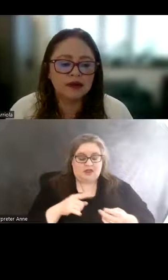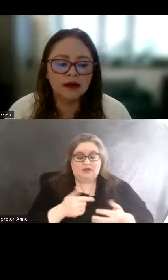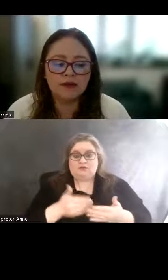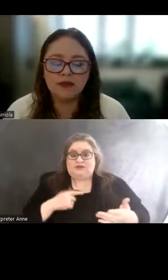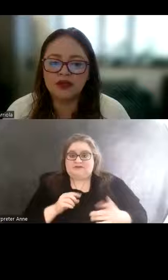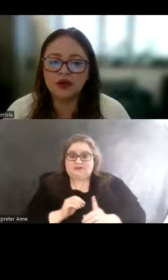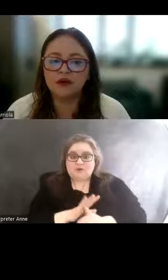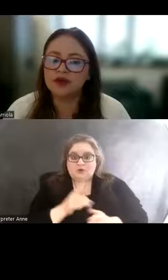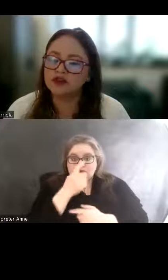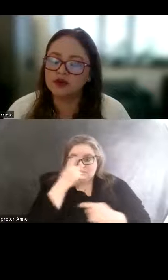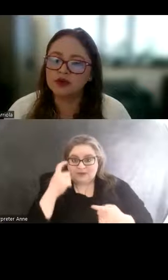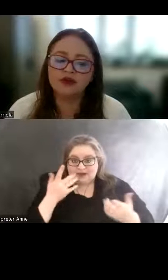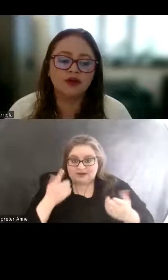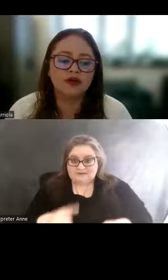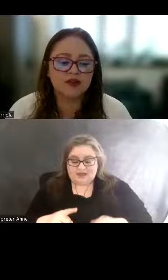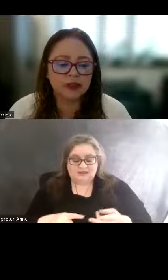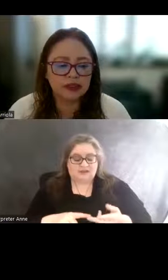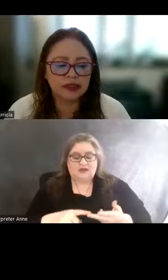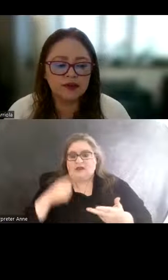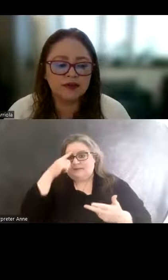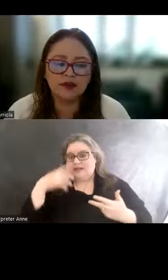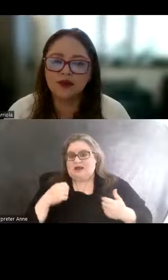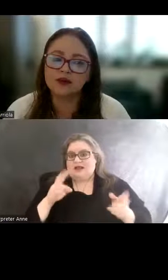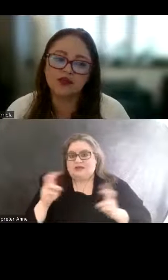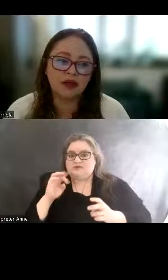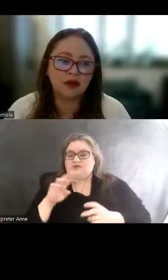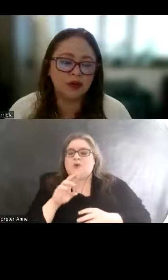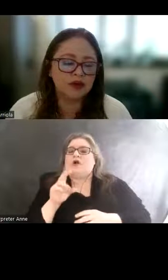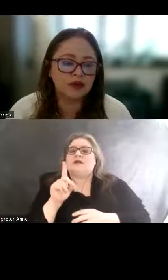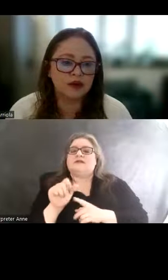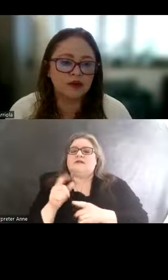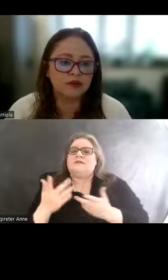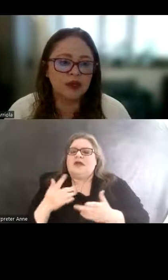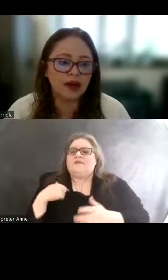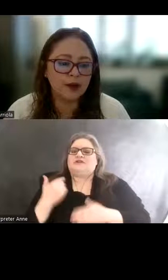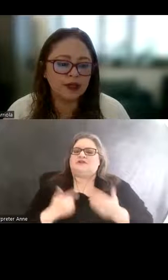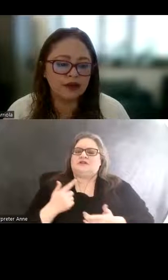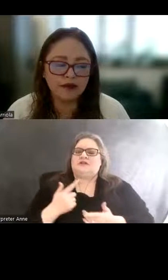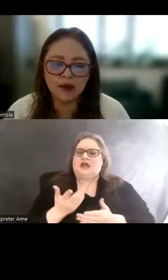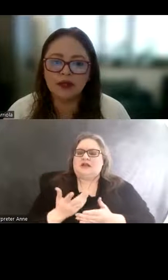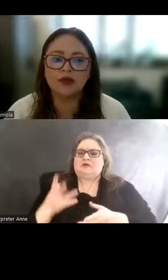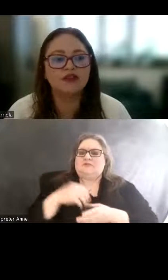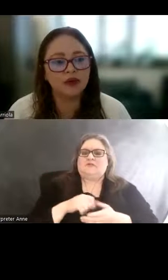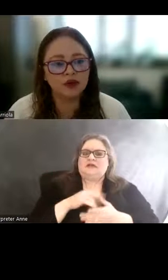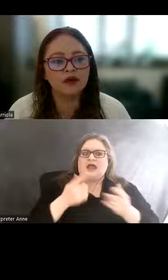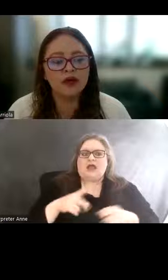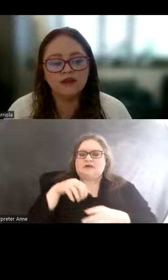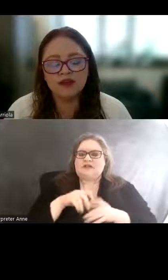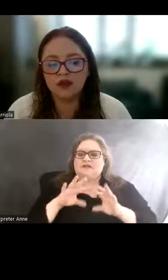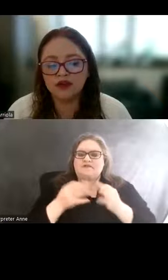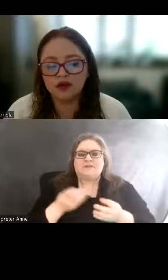events, mental health issues or disabilities. There could be some genetic components that may be happening in the family or some